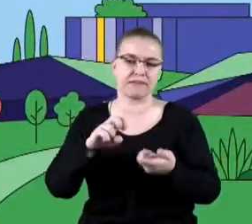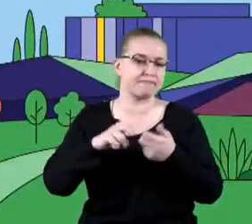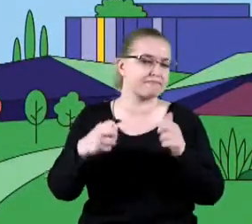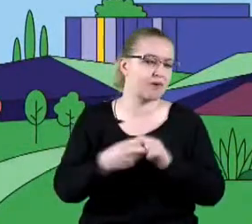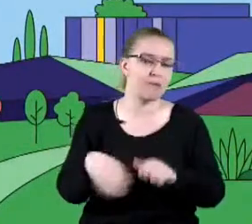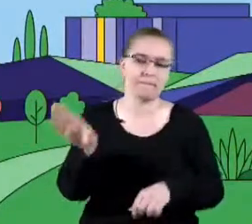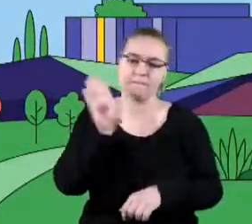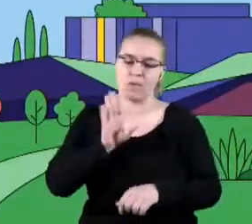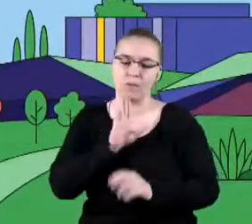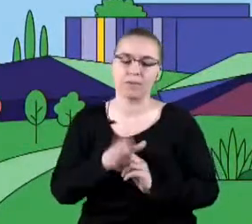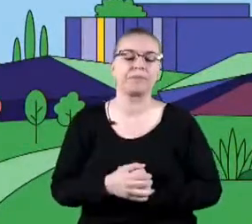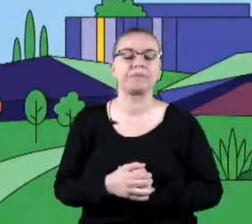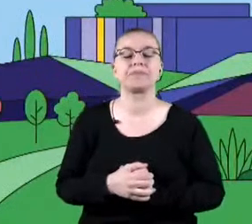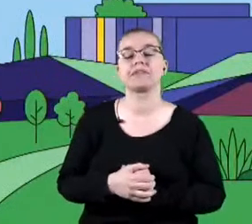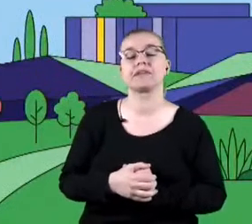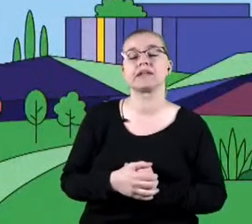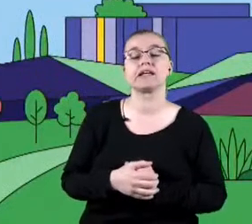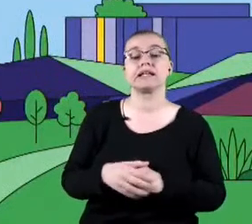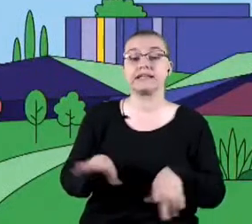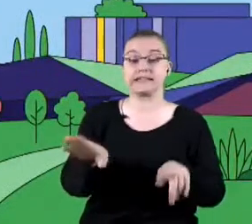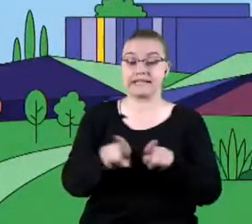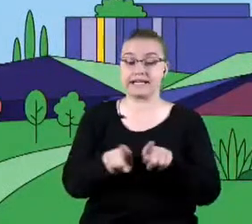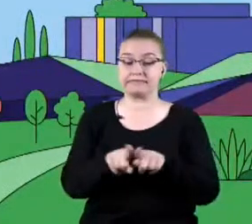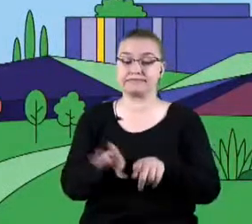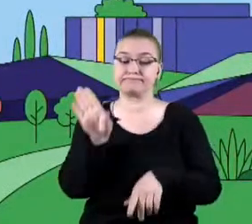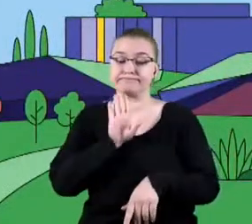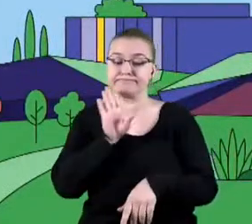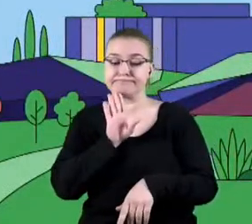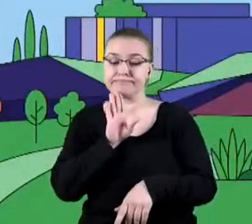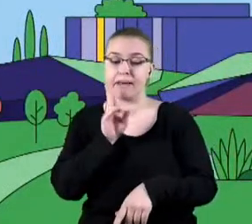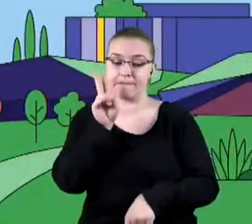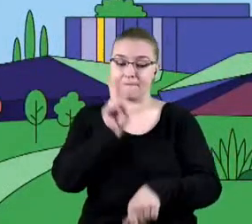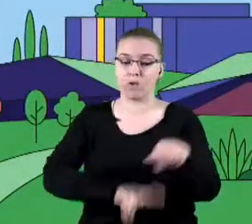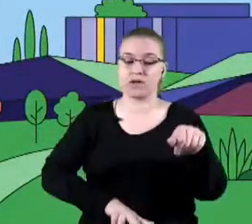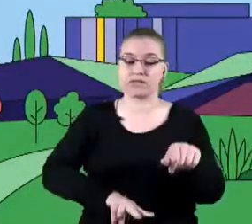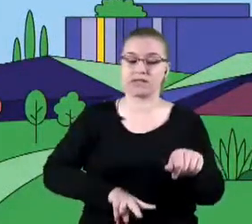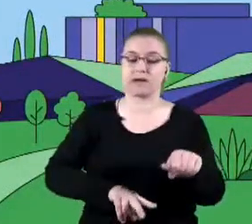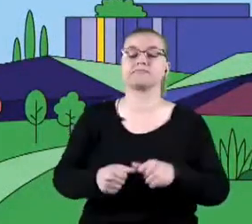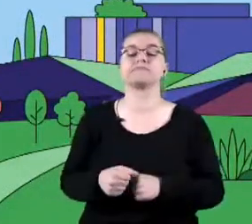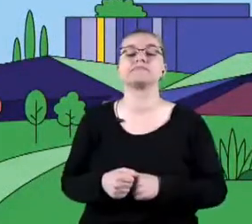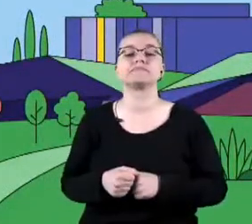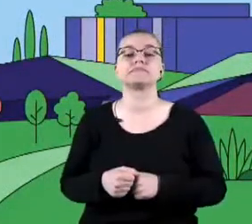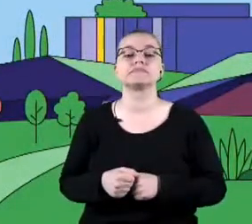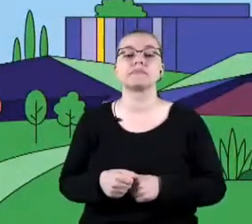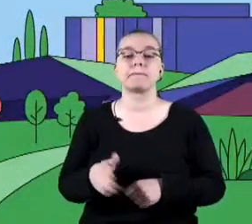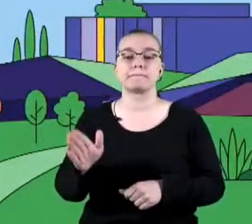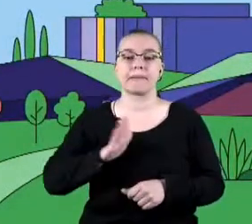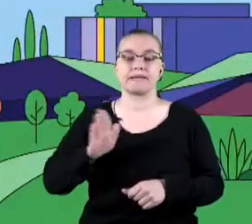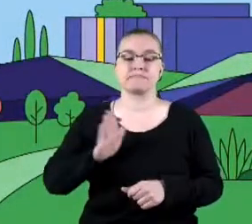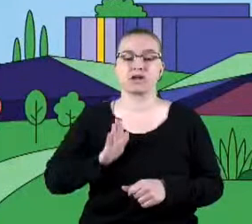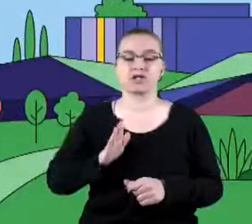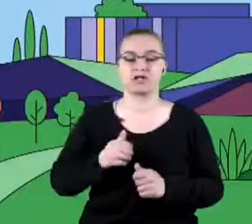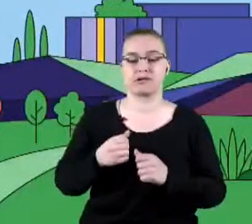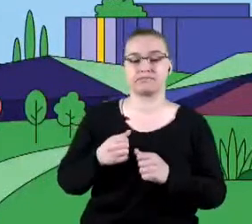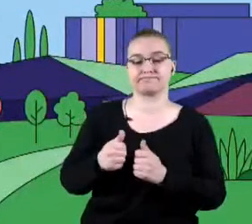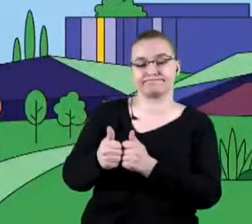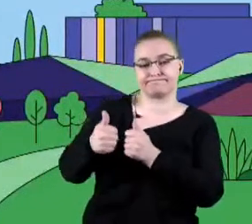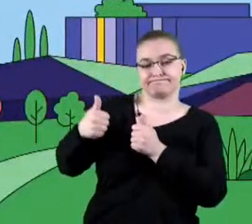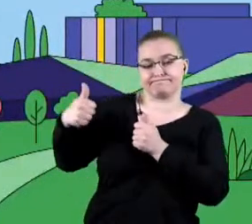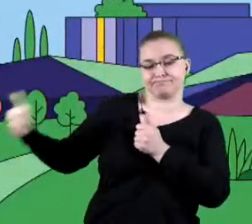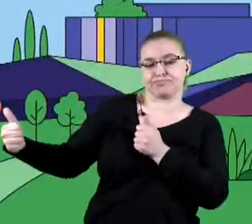police force. Secondly, to ensure the safe distancing during activities for essential services like